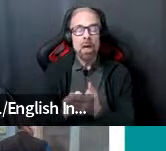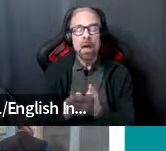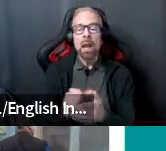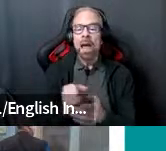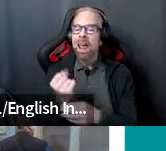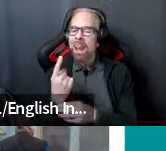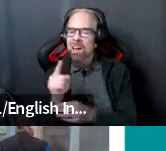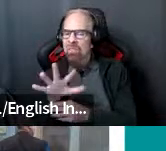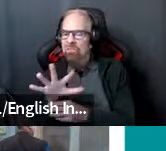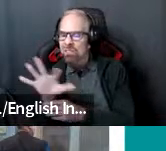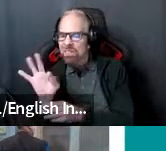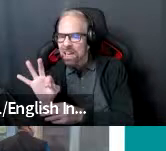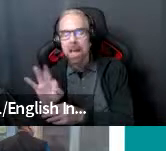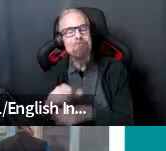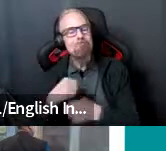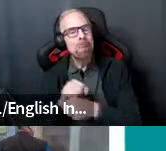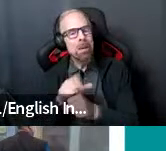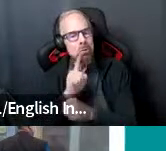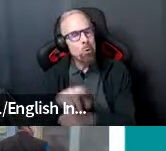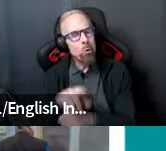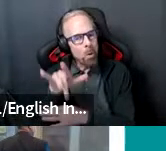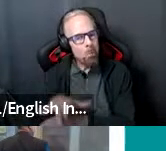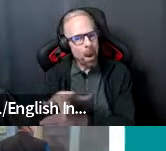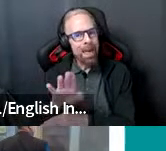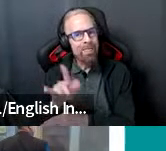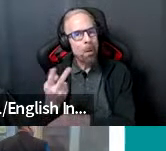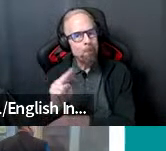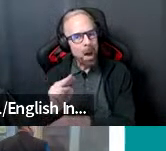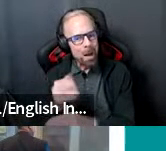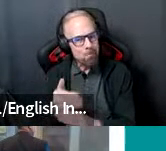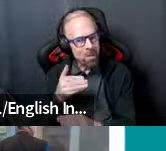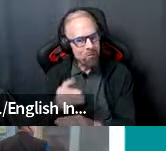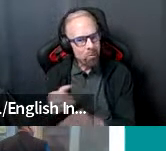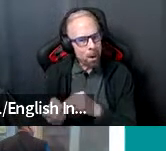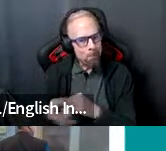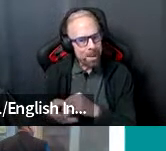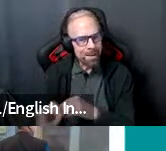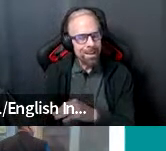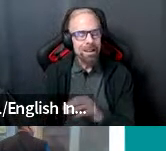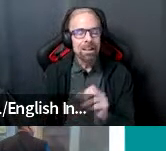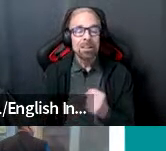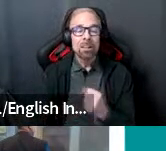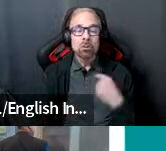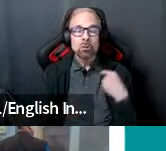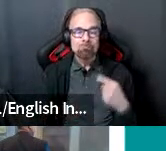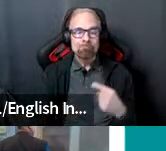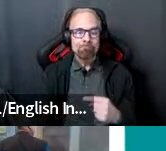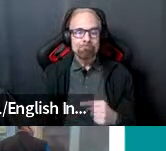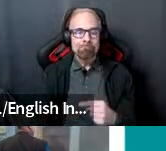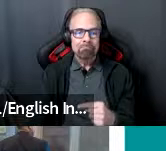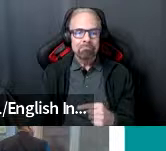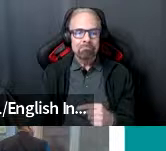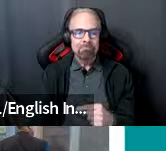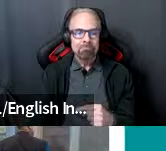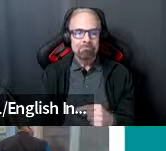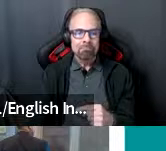to press the button before midnight. So far, we